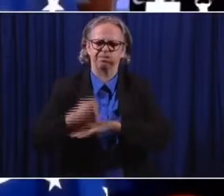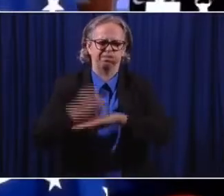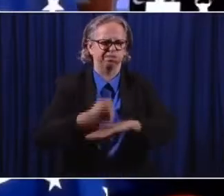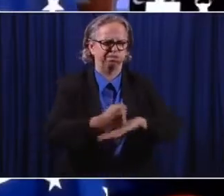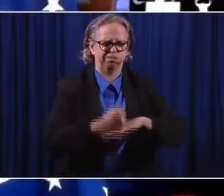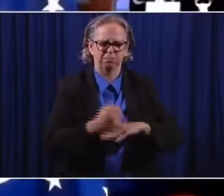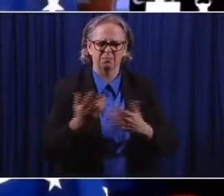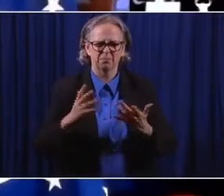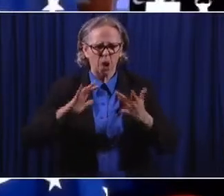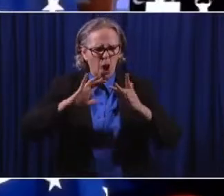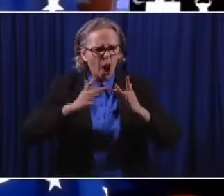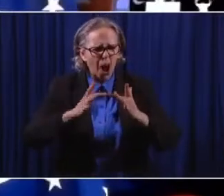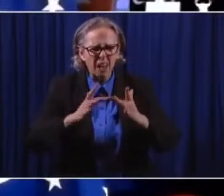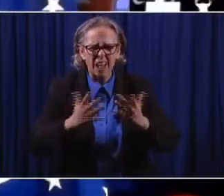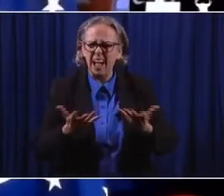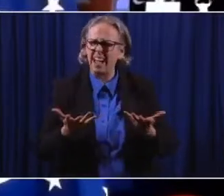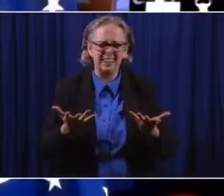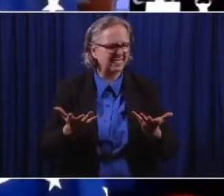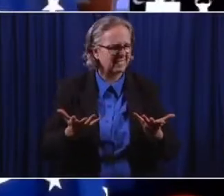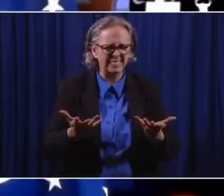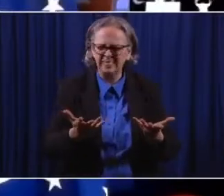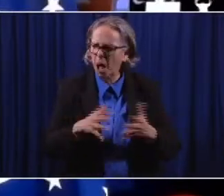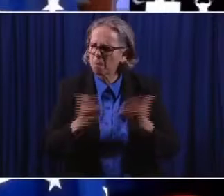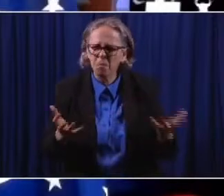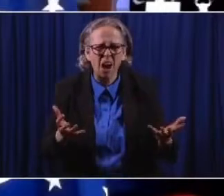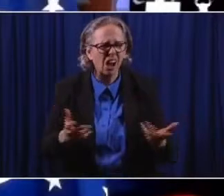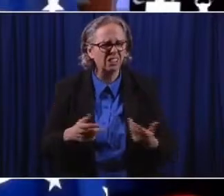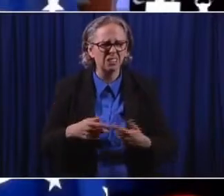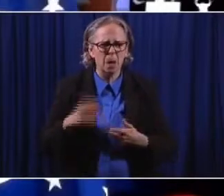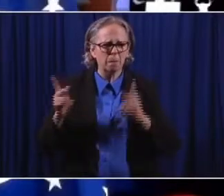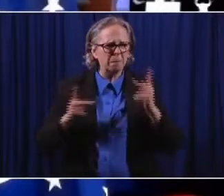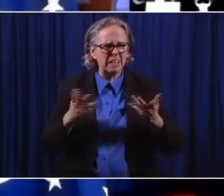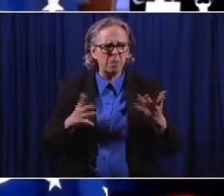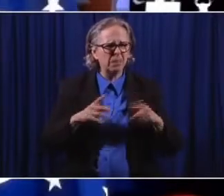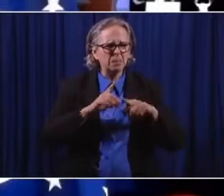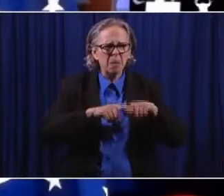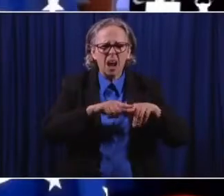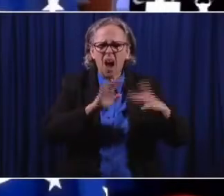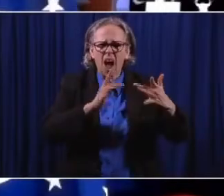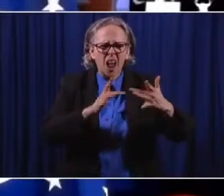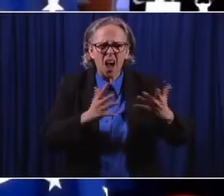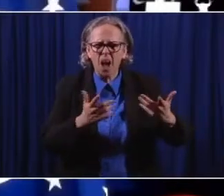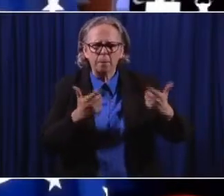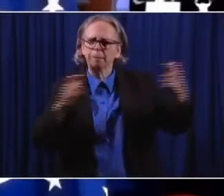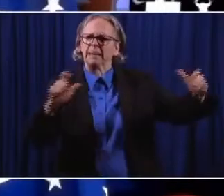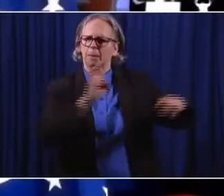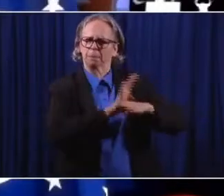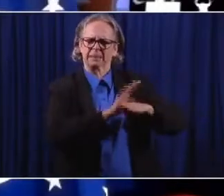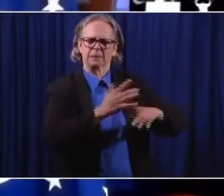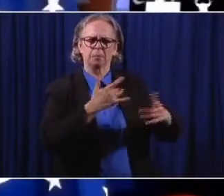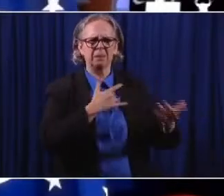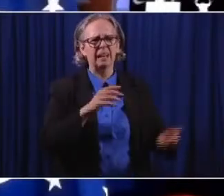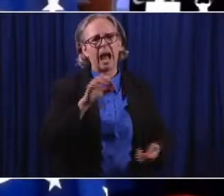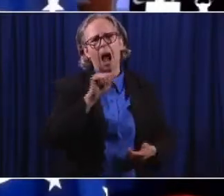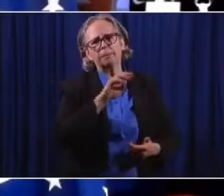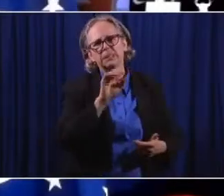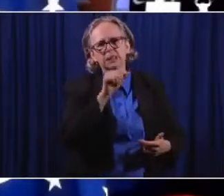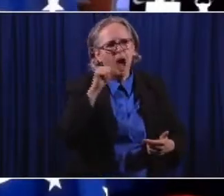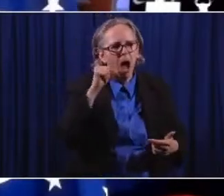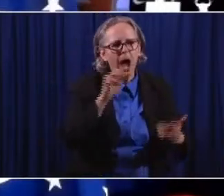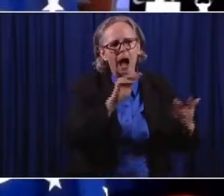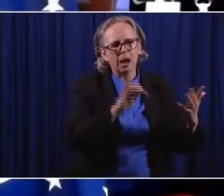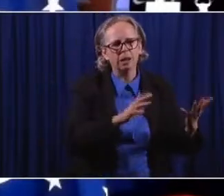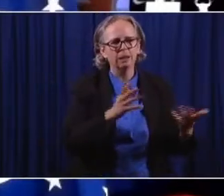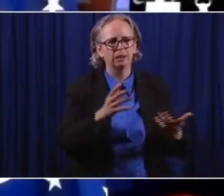out, and we just want to use this week as a reminder. Go out when you need to buy something, whether